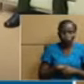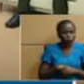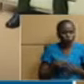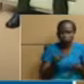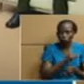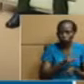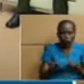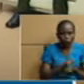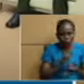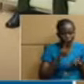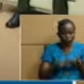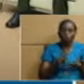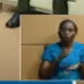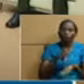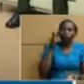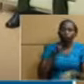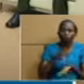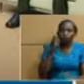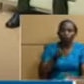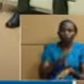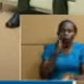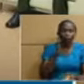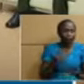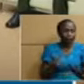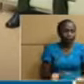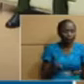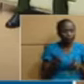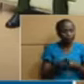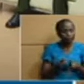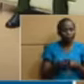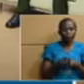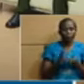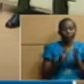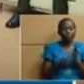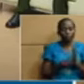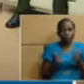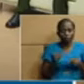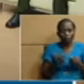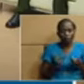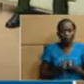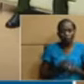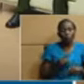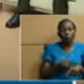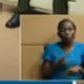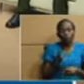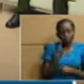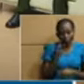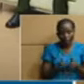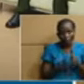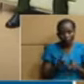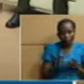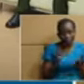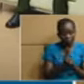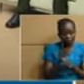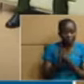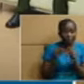of locusts. But the project that you've been running at the Ministry of Gender, which is the SAGE project, when you get out of the people we meet here,